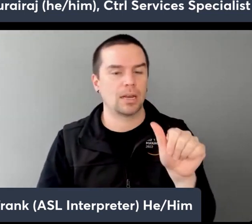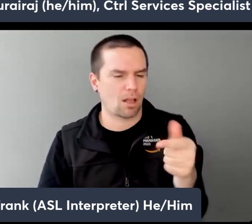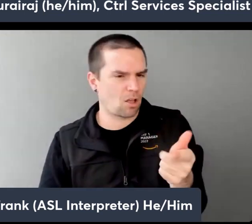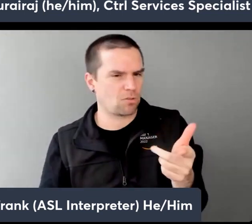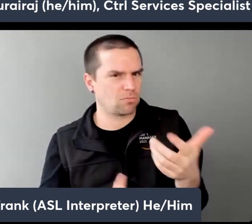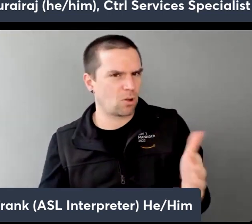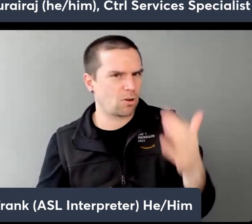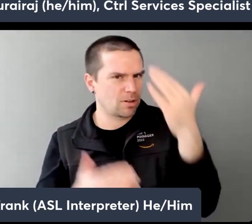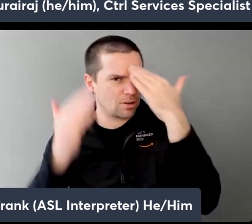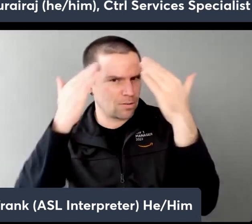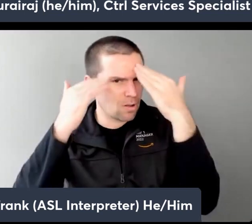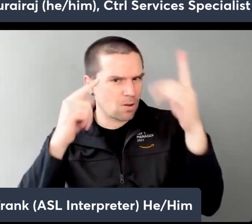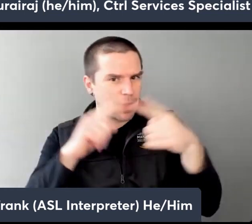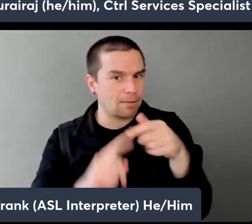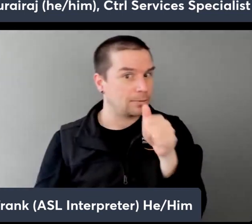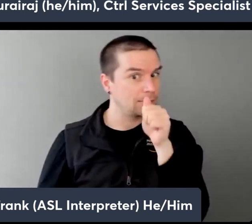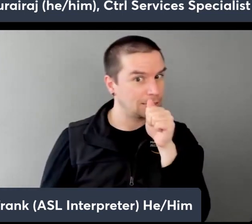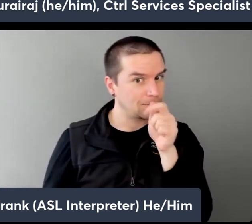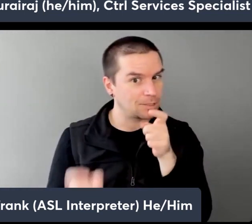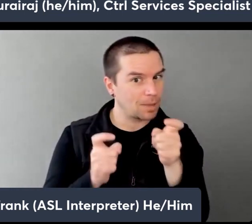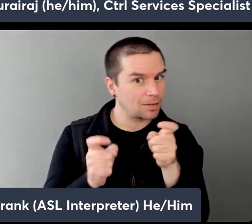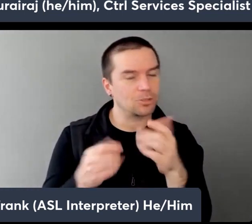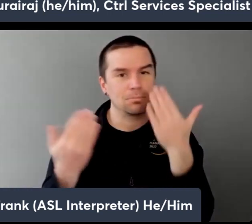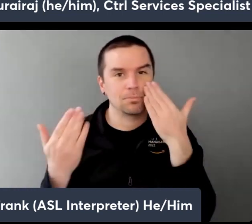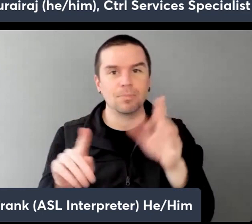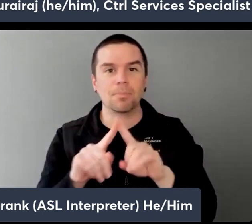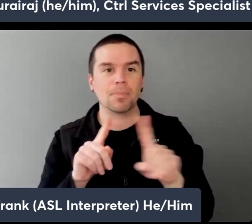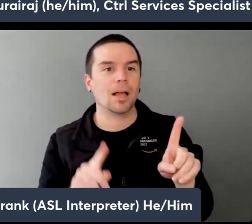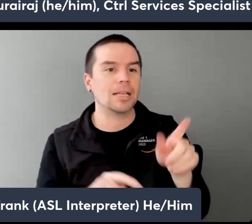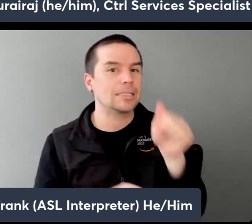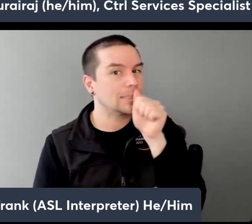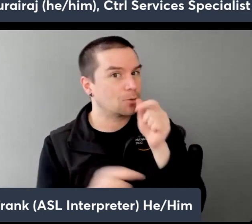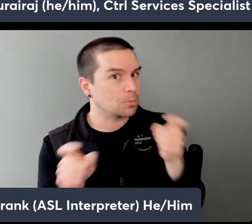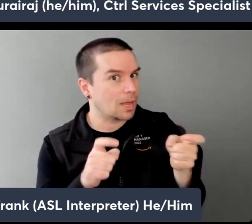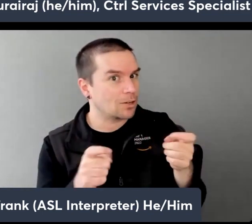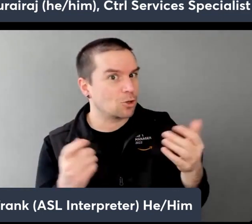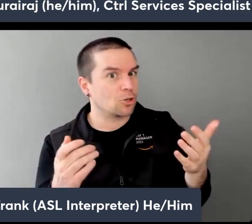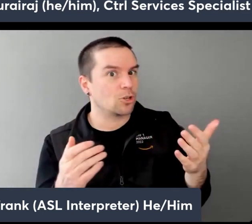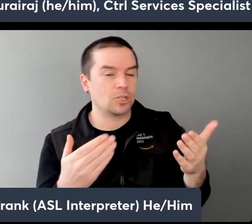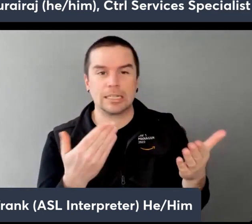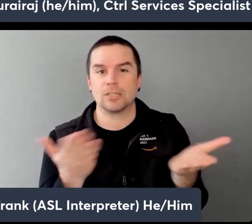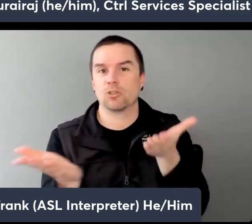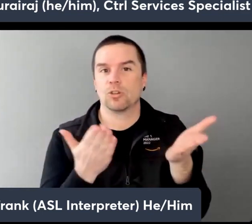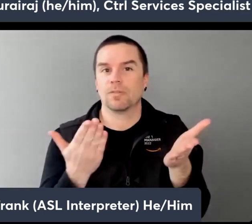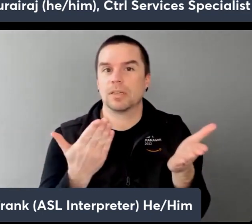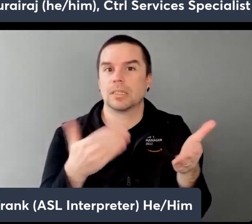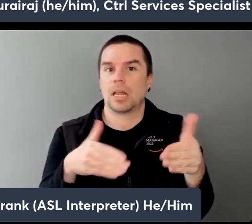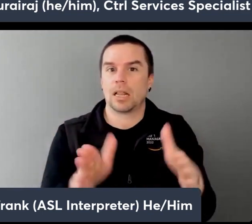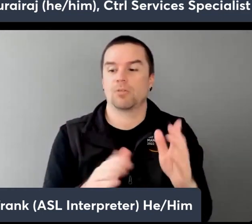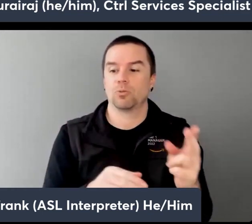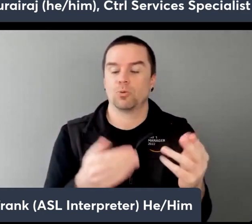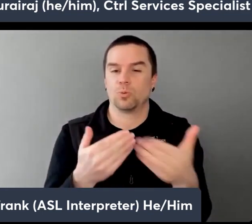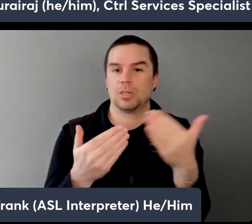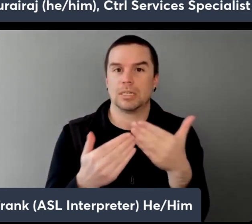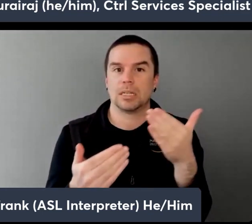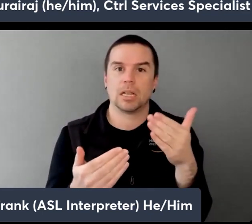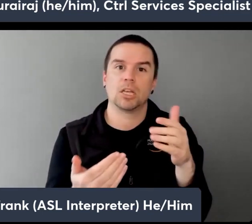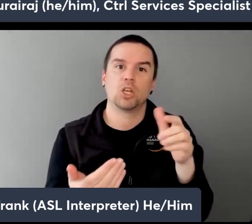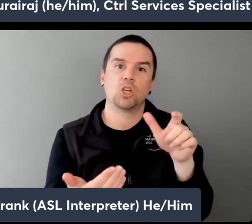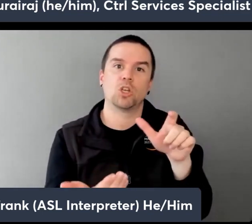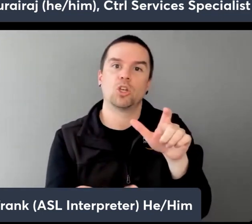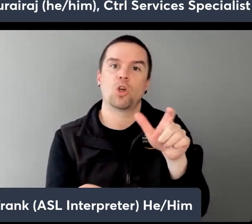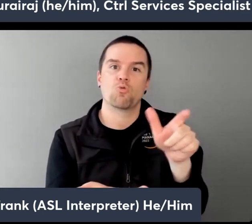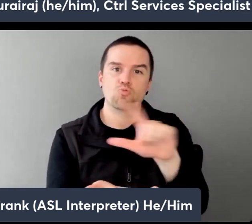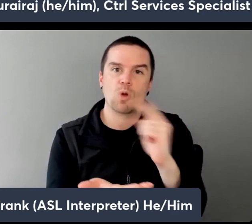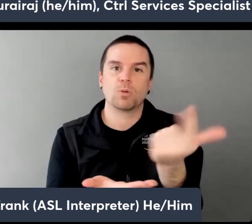with Secrets Manager, but it's basically a service that lets you easily rotate, manage, and retrieve secrets. So